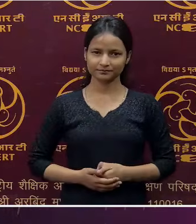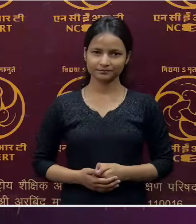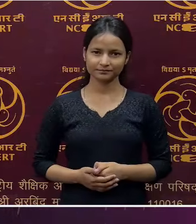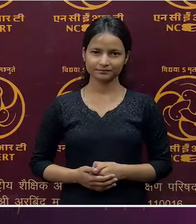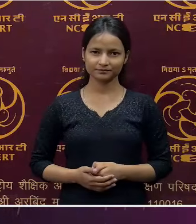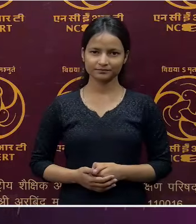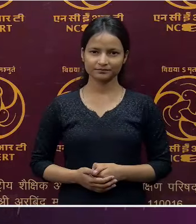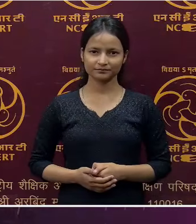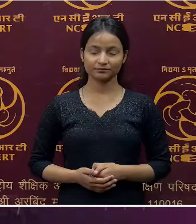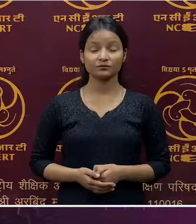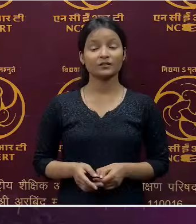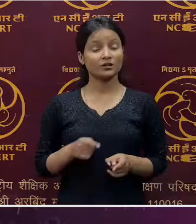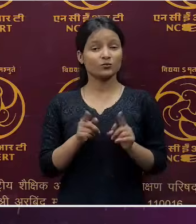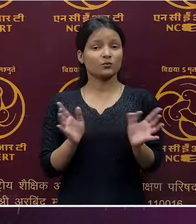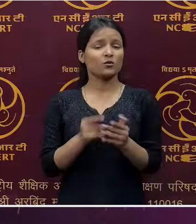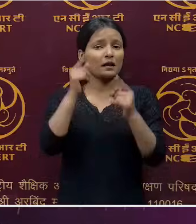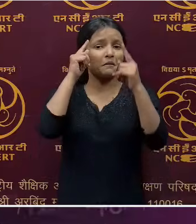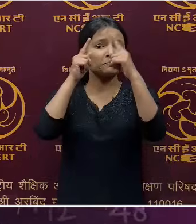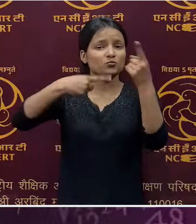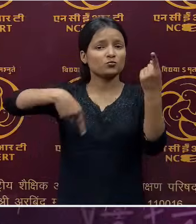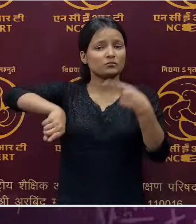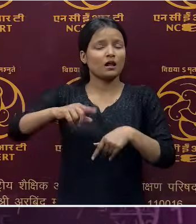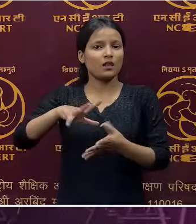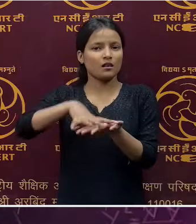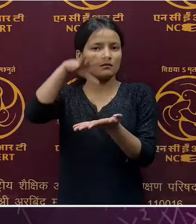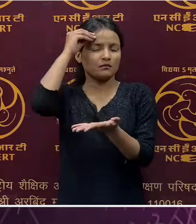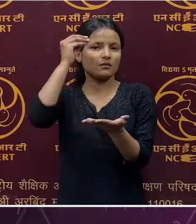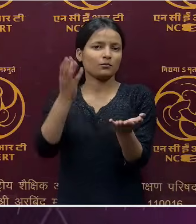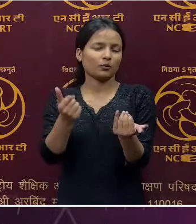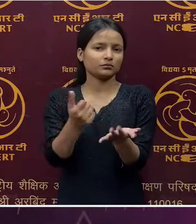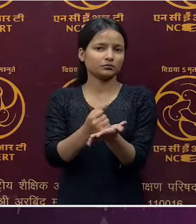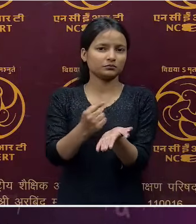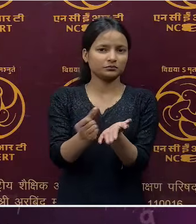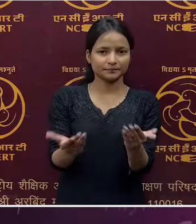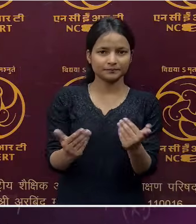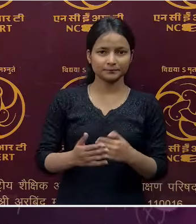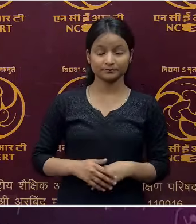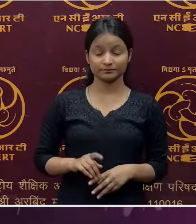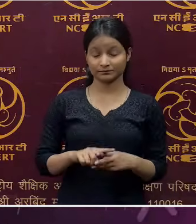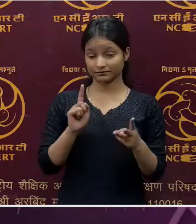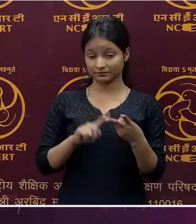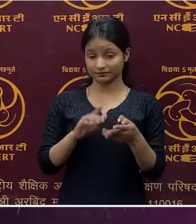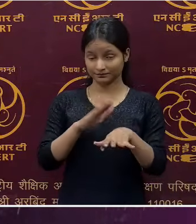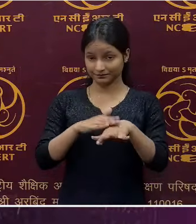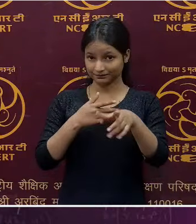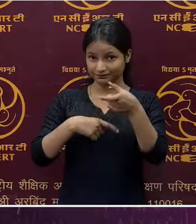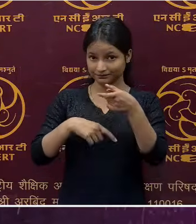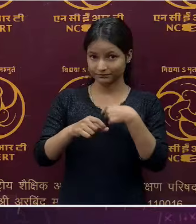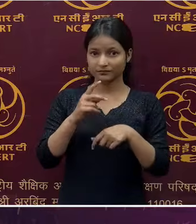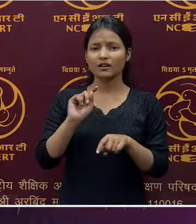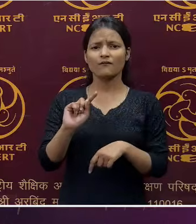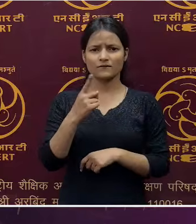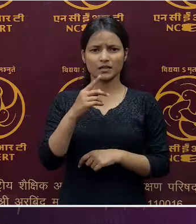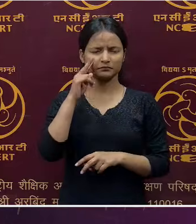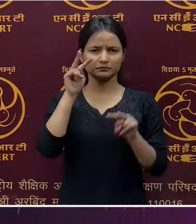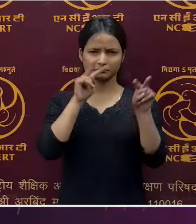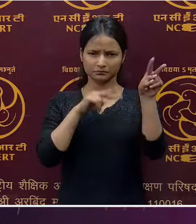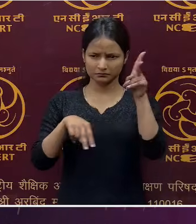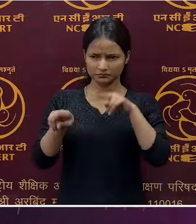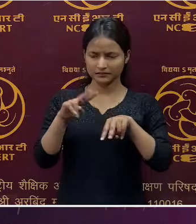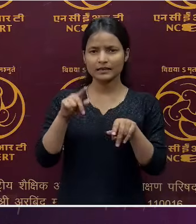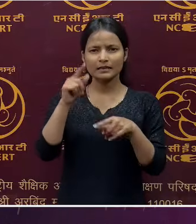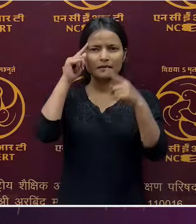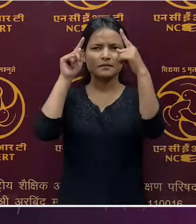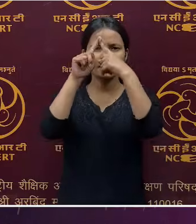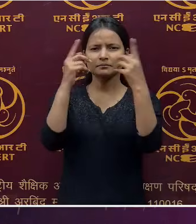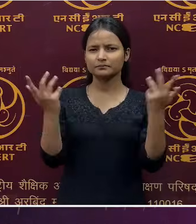it promotes self-learning also. And the next is the simulation part. So first read the objectives